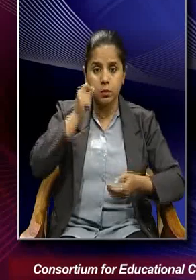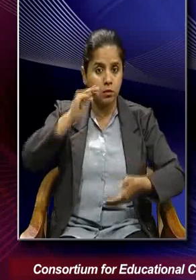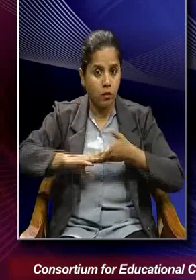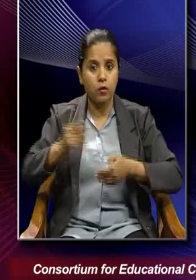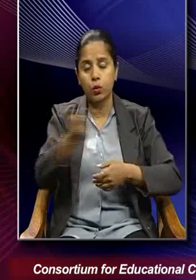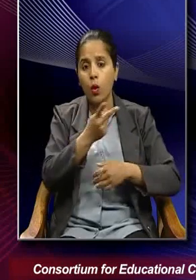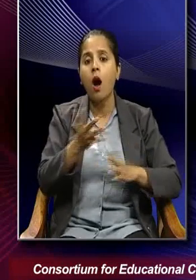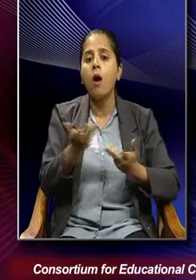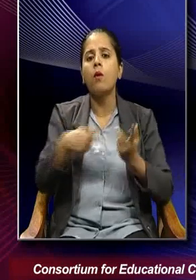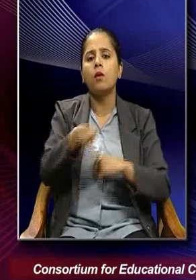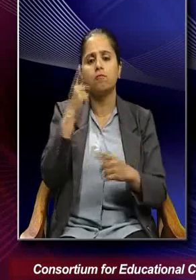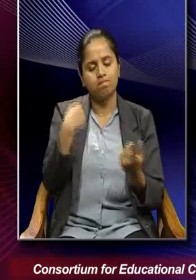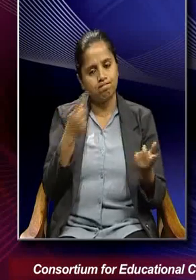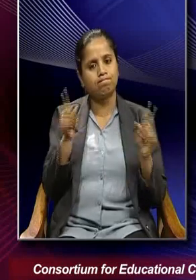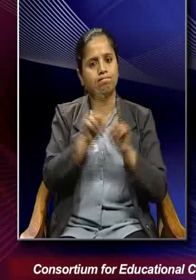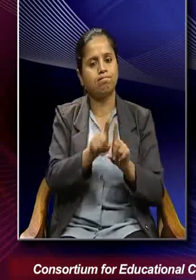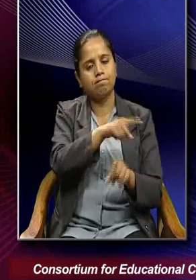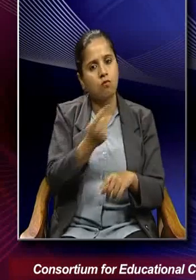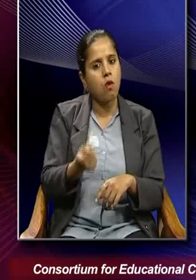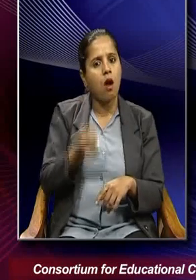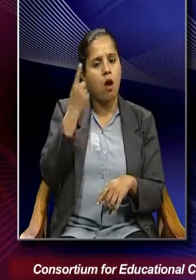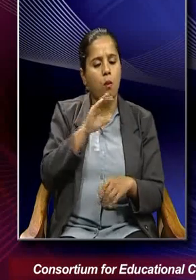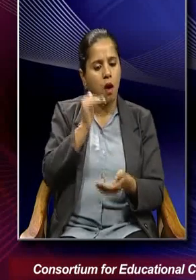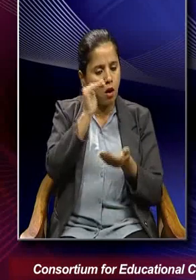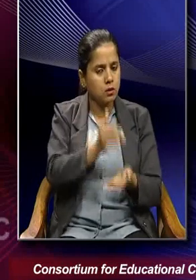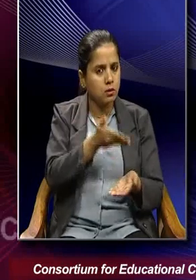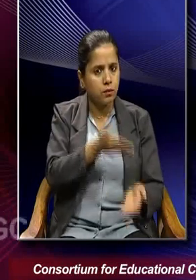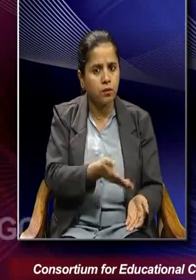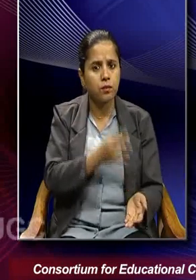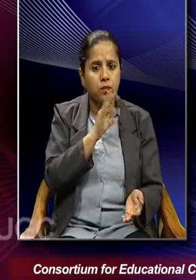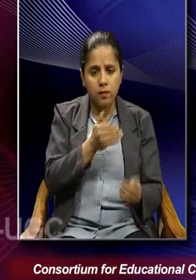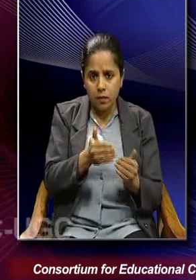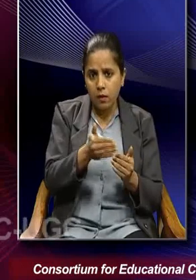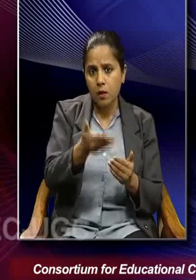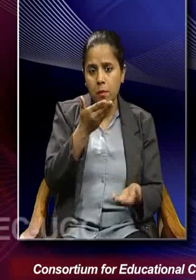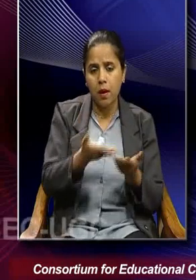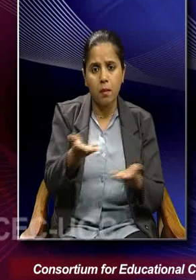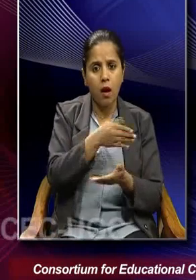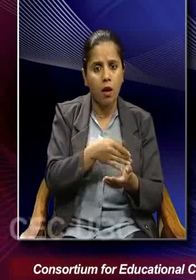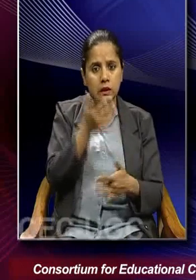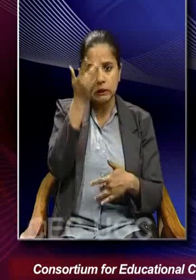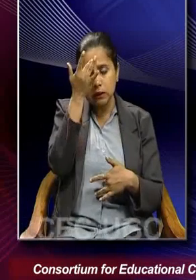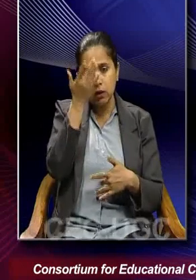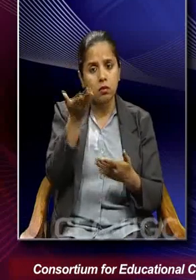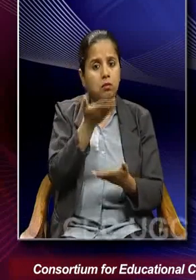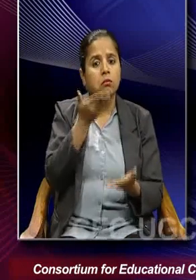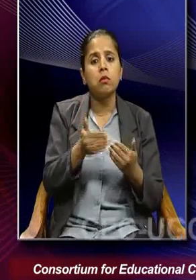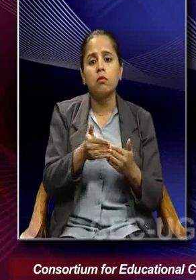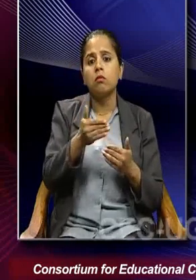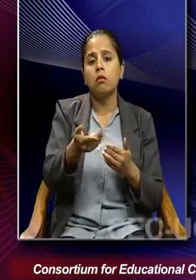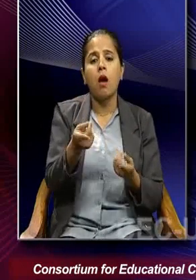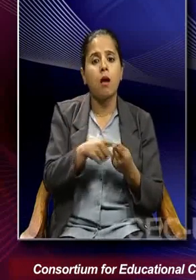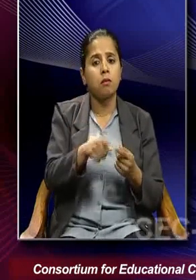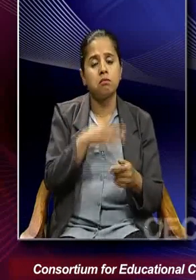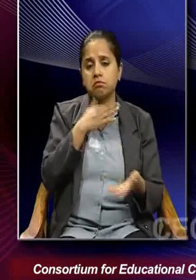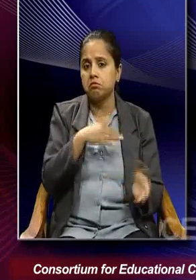they also come together when they realize that their child is in a way in such kind of a situation which may cause his